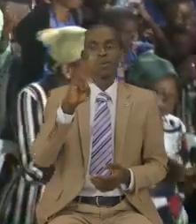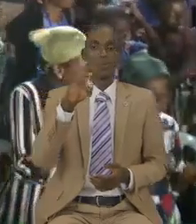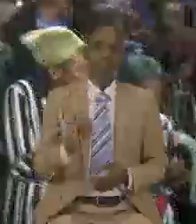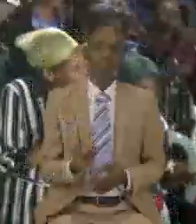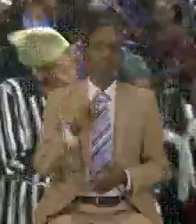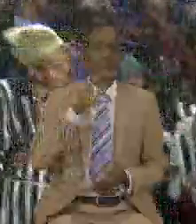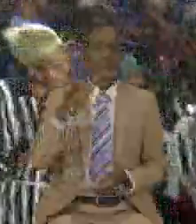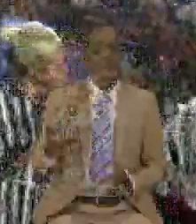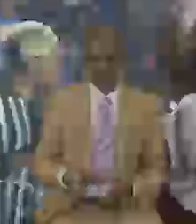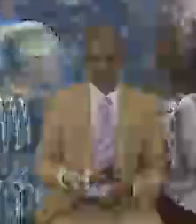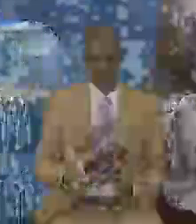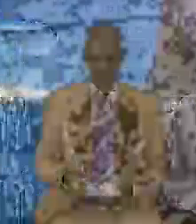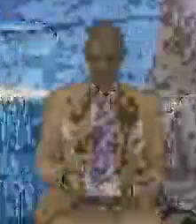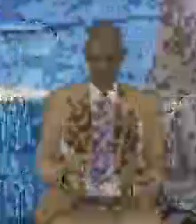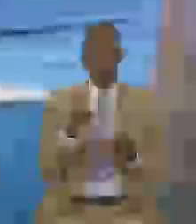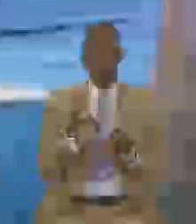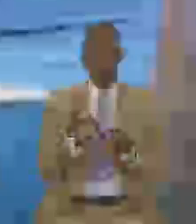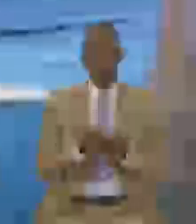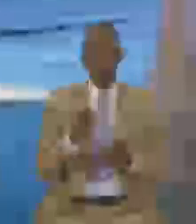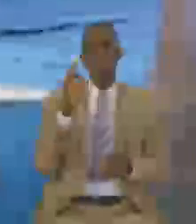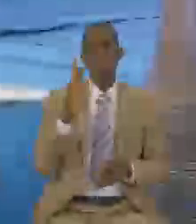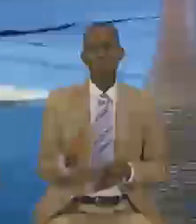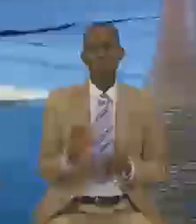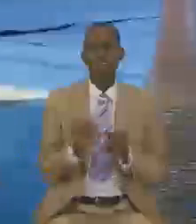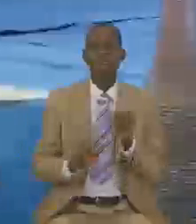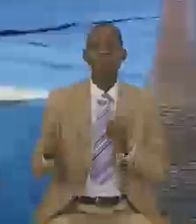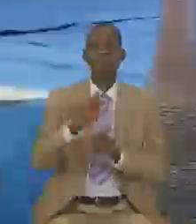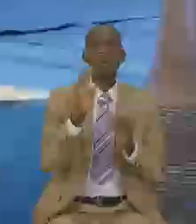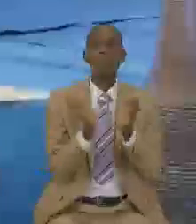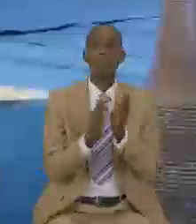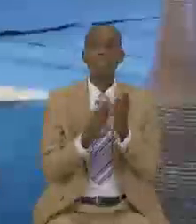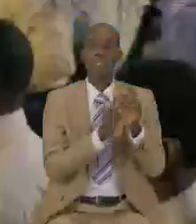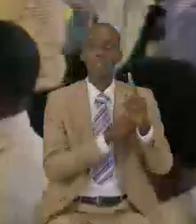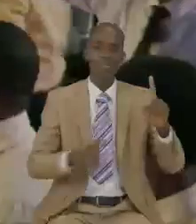Welcome, sir. Thank you, Pastor. Everybody, praise the Lord.